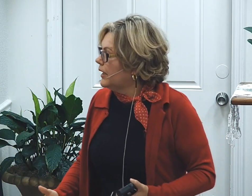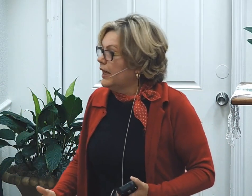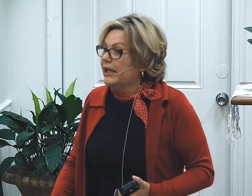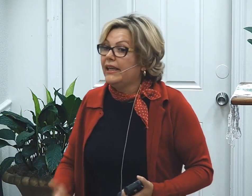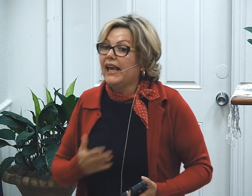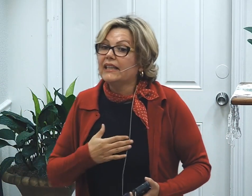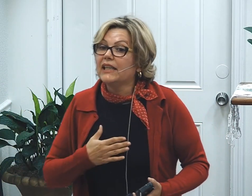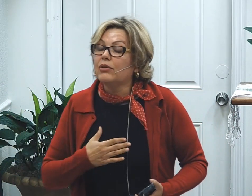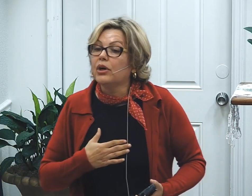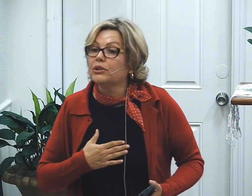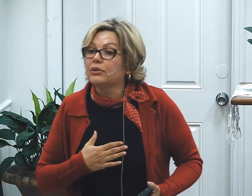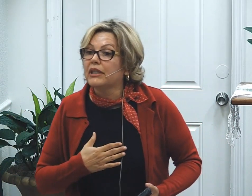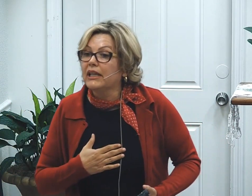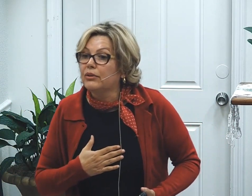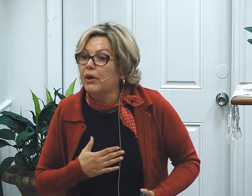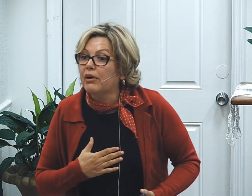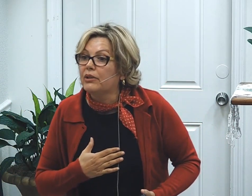returning.